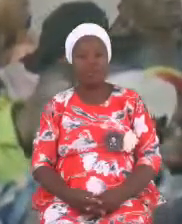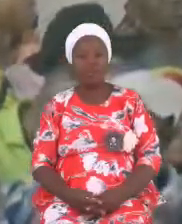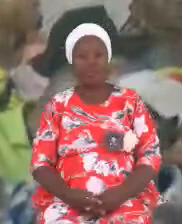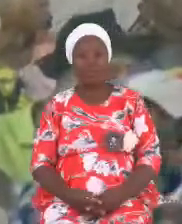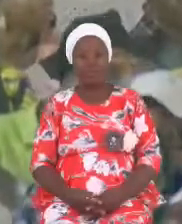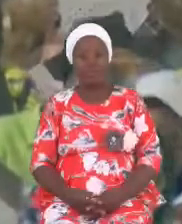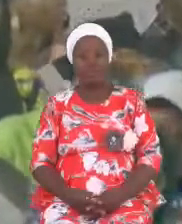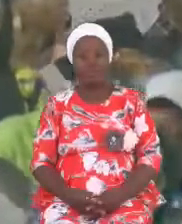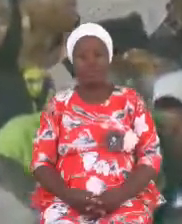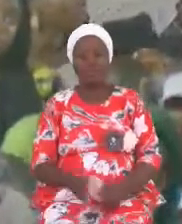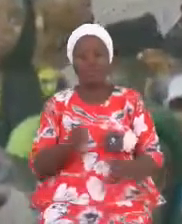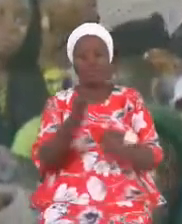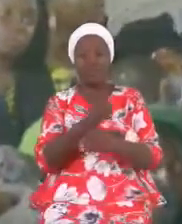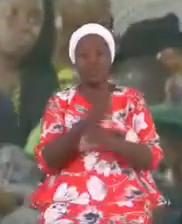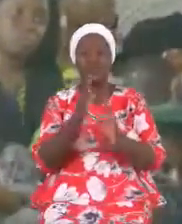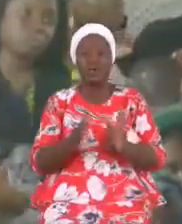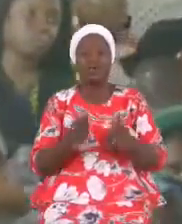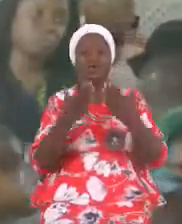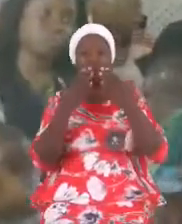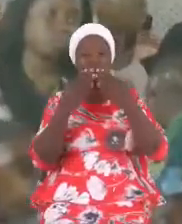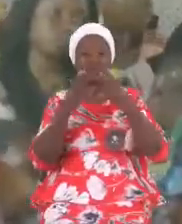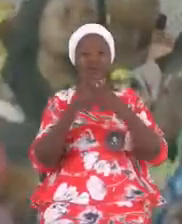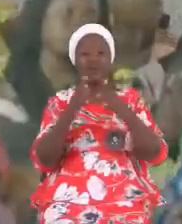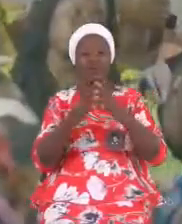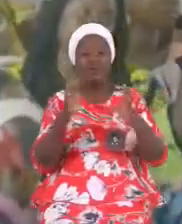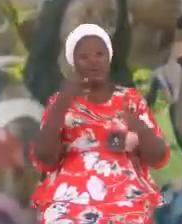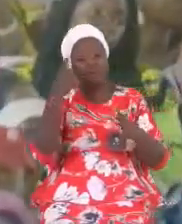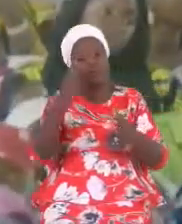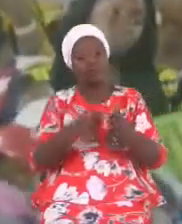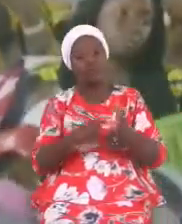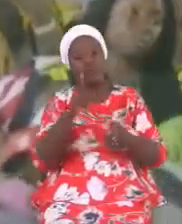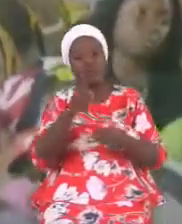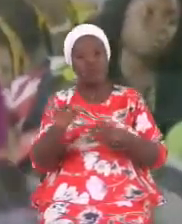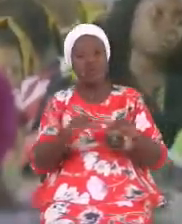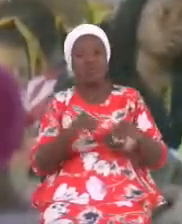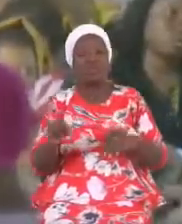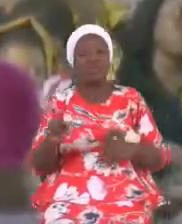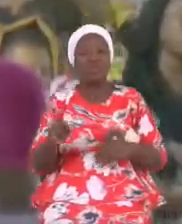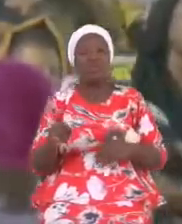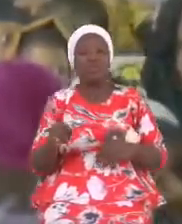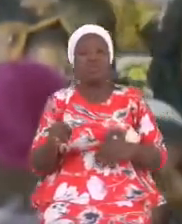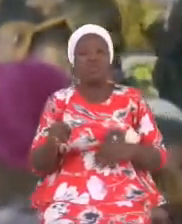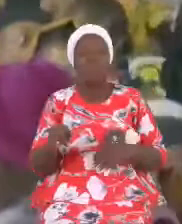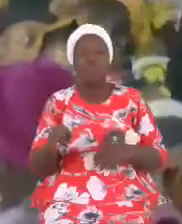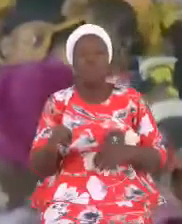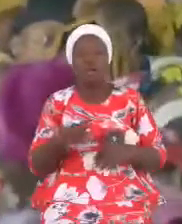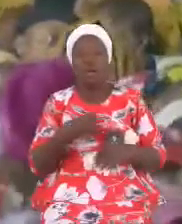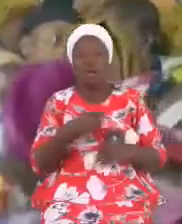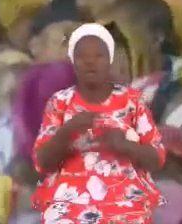raising up your hand. Wave your hand at me here, so that I know that you have finished.